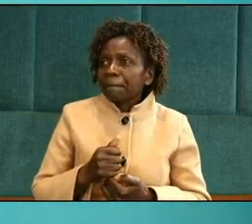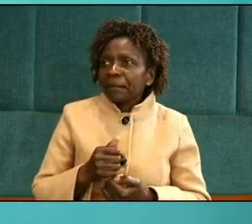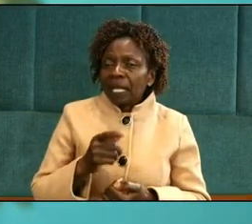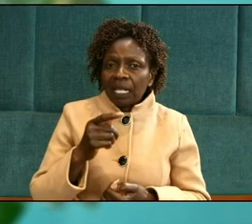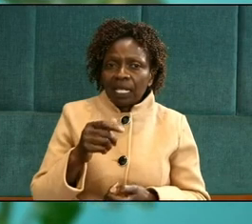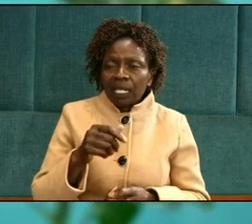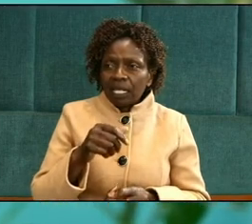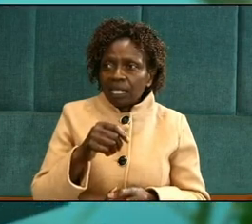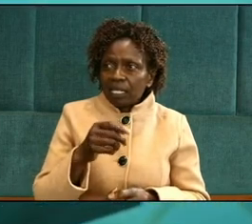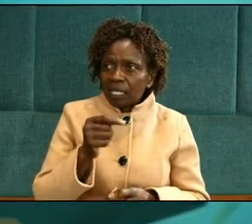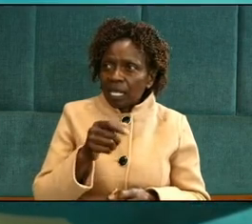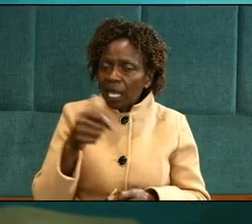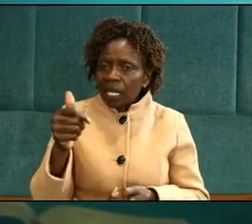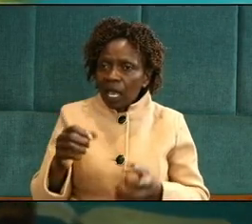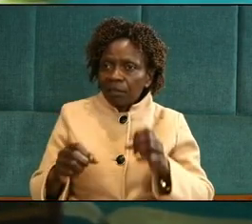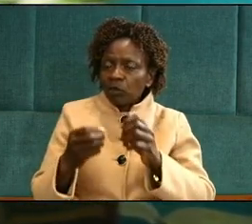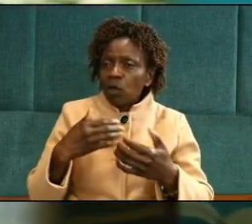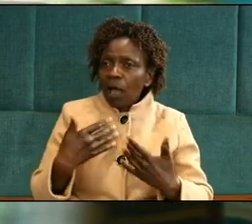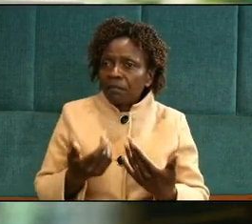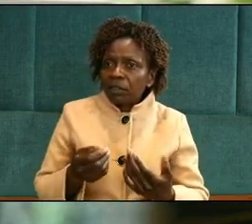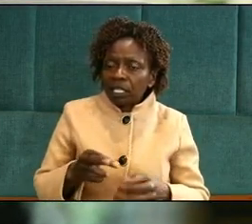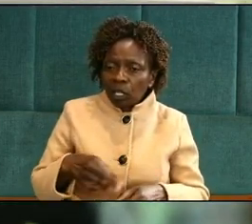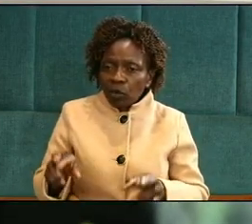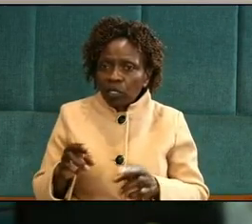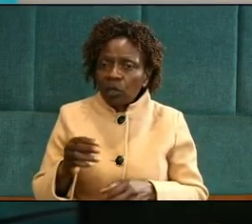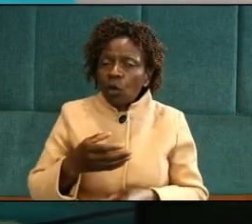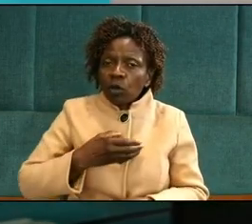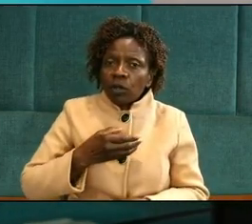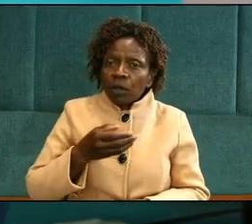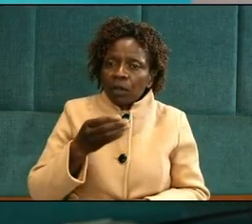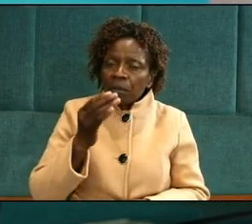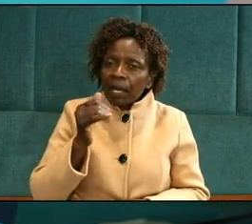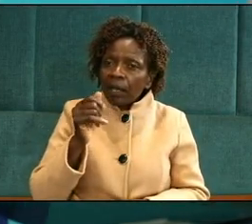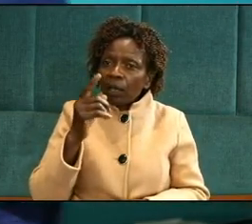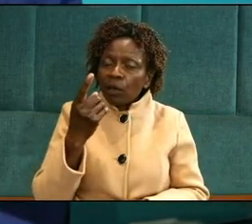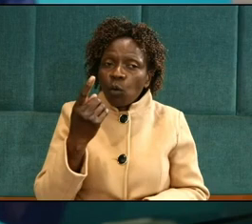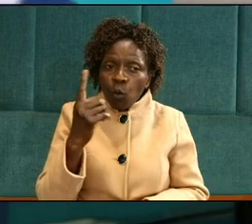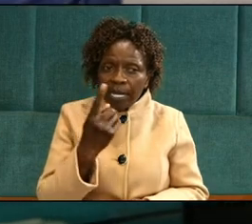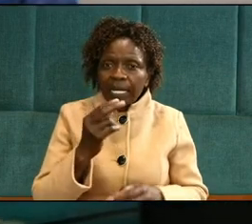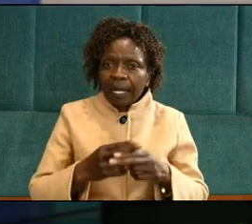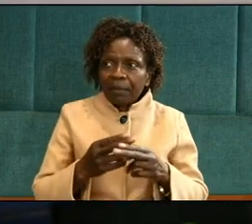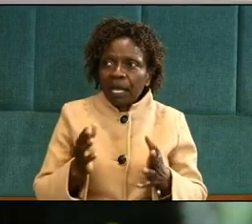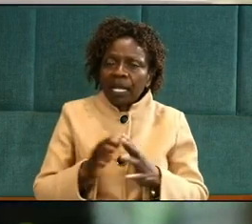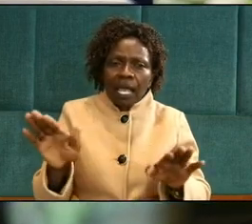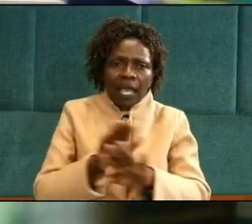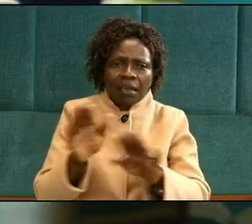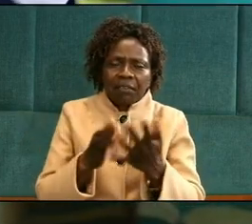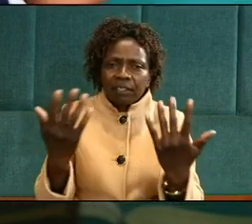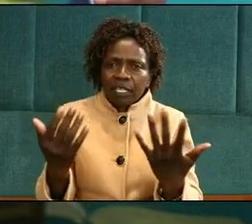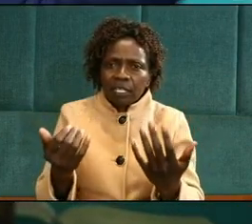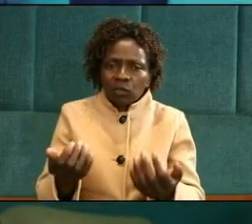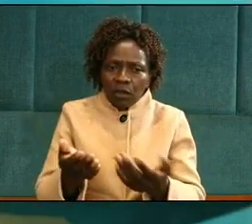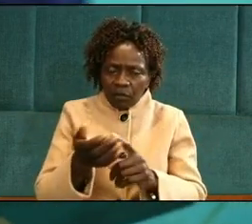That other vehicle you have, which is on the road, it is owned by one name. And every property that